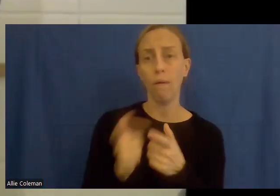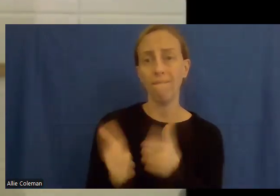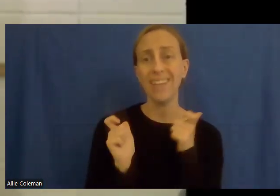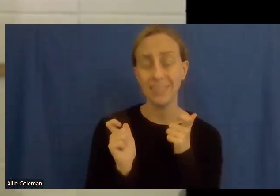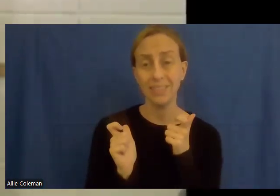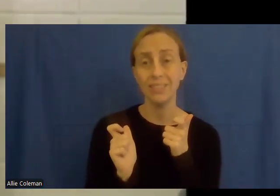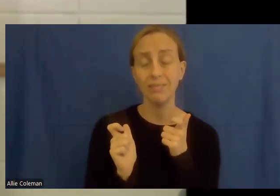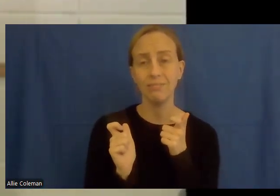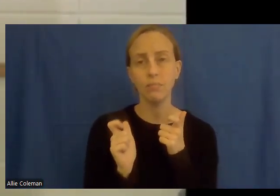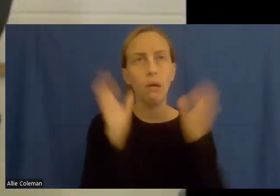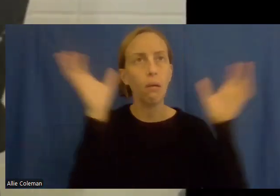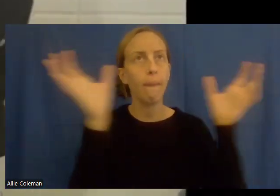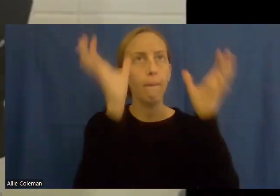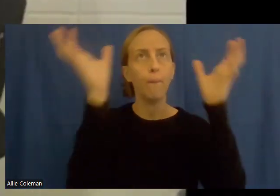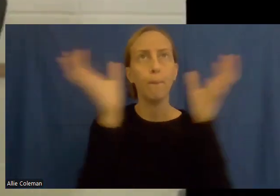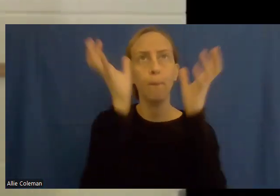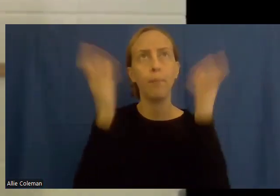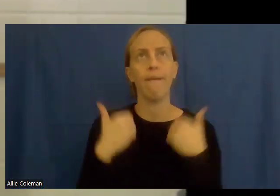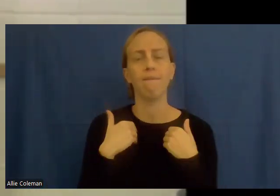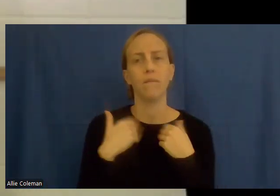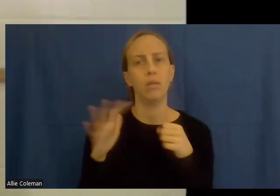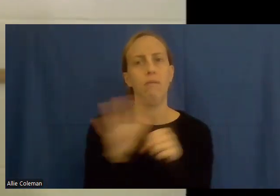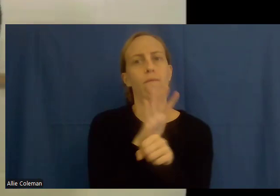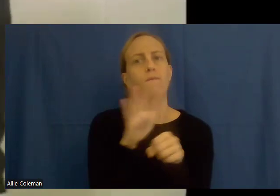a cloud can't hold as much water vapor as it